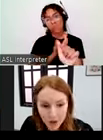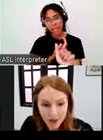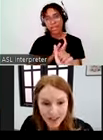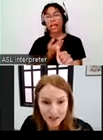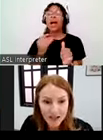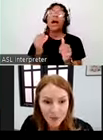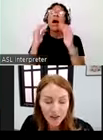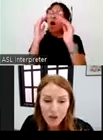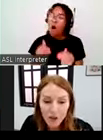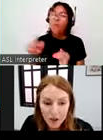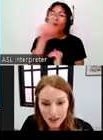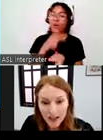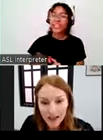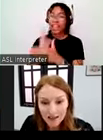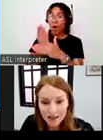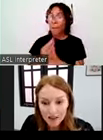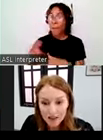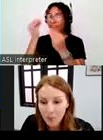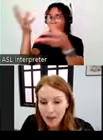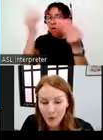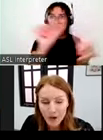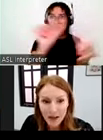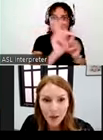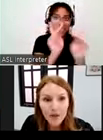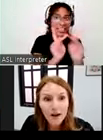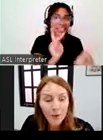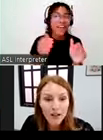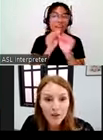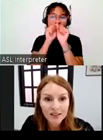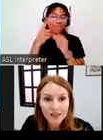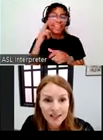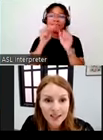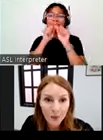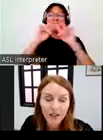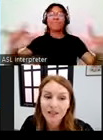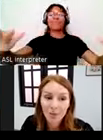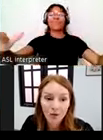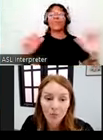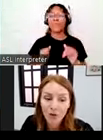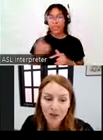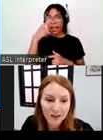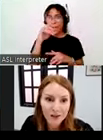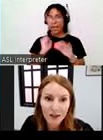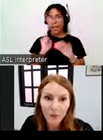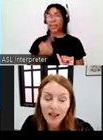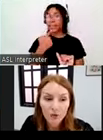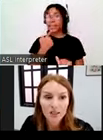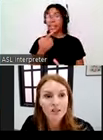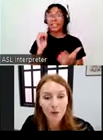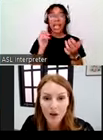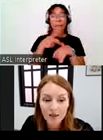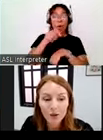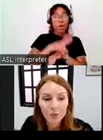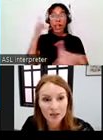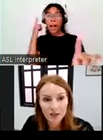know you joined here today, what you learned, and start spreading the word about the PR100 study and what's coming for Puerto Rico so that we can reach